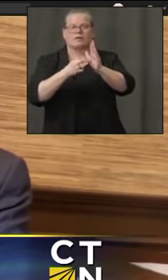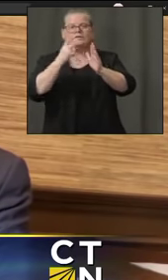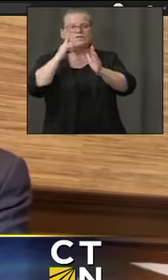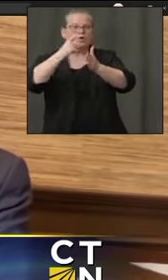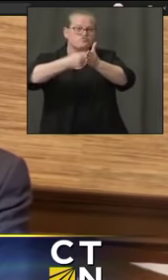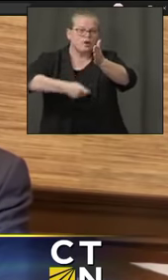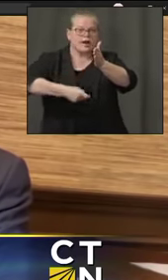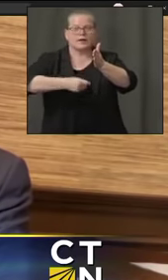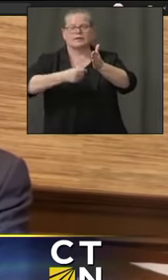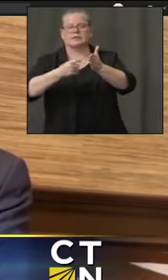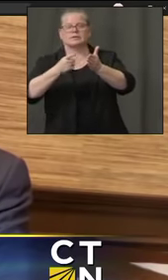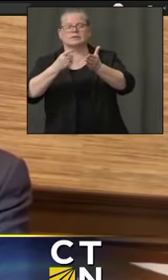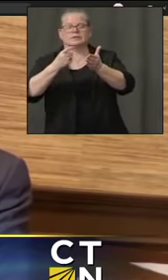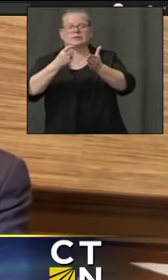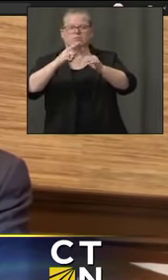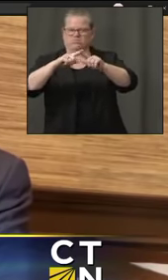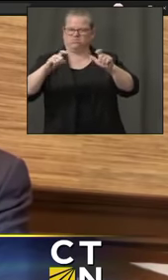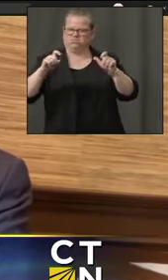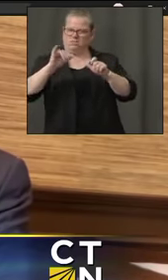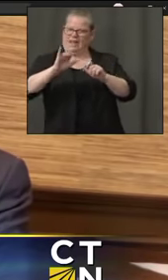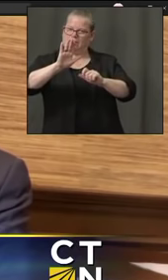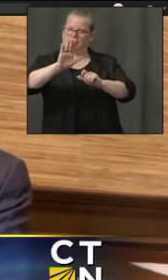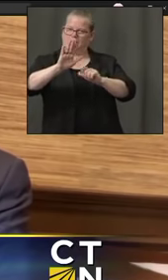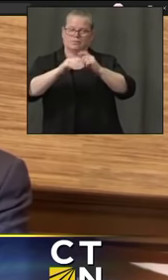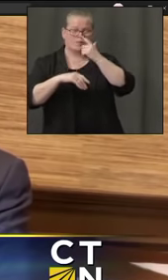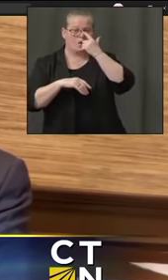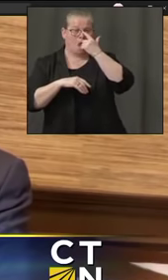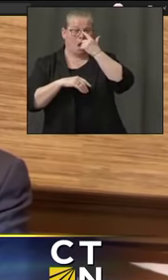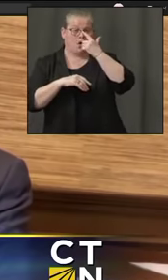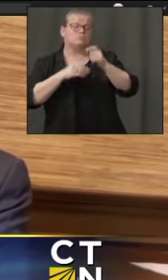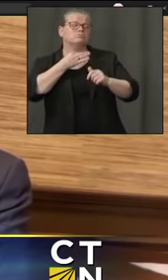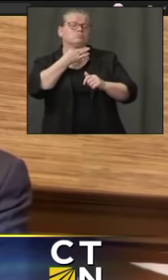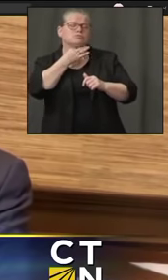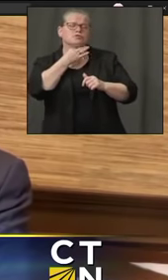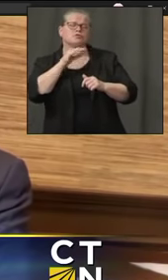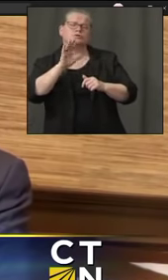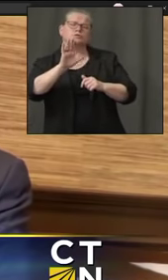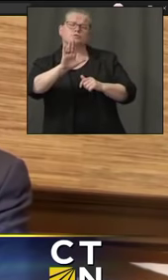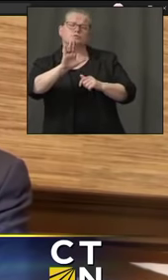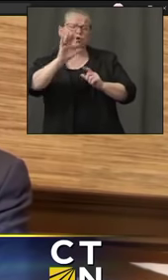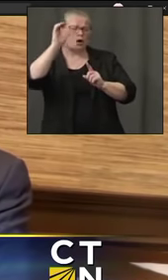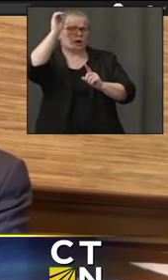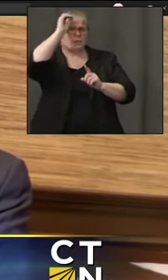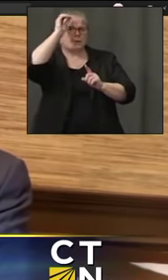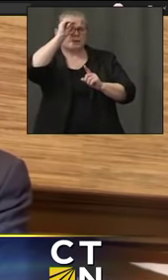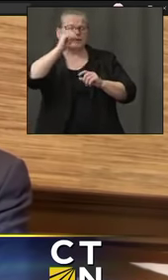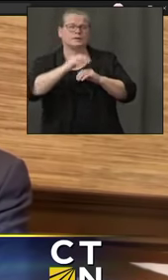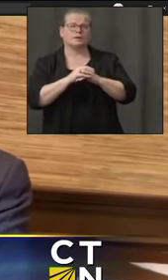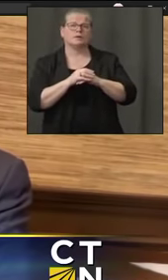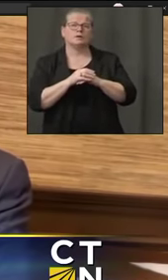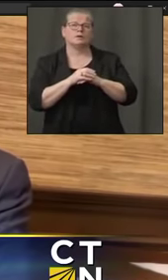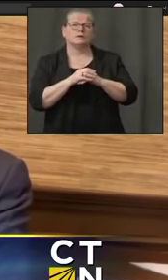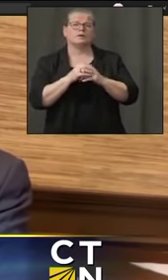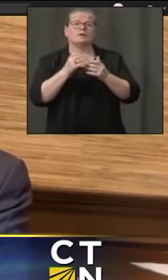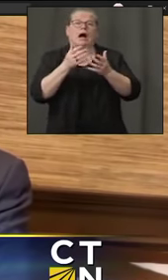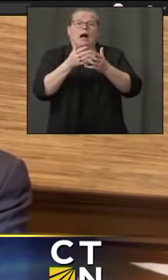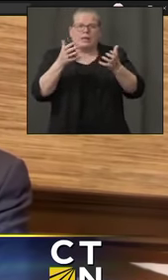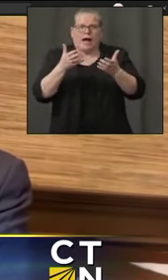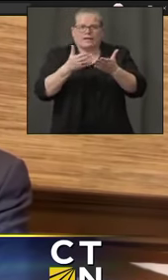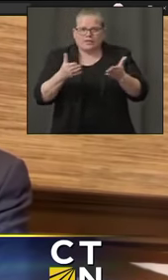What has been your feeling watching the rapid rollout of a lot of